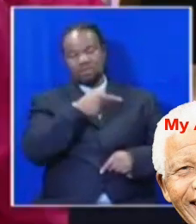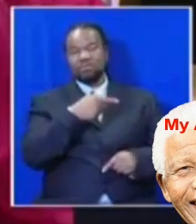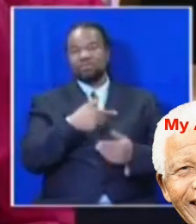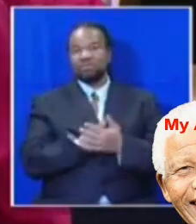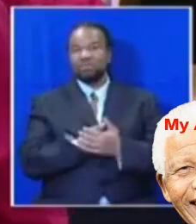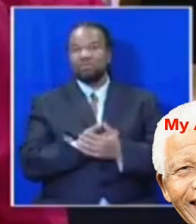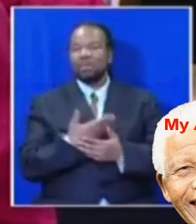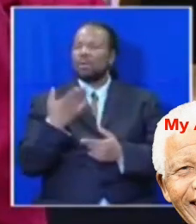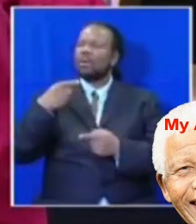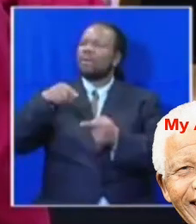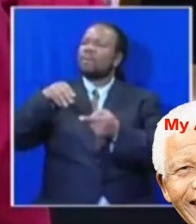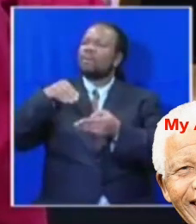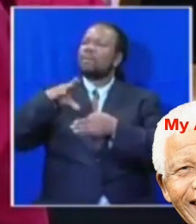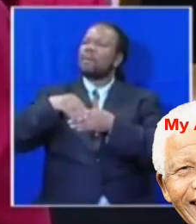Member?